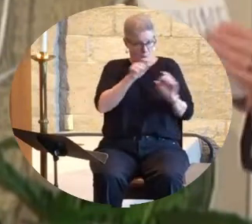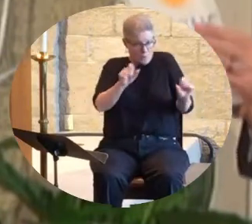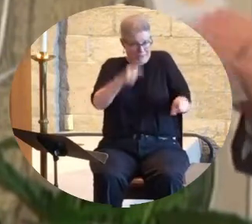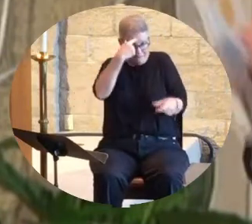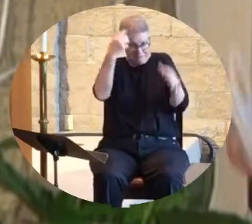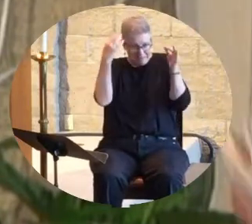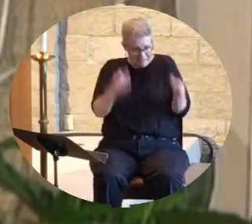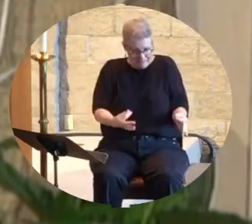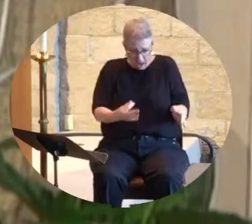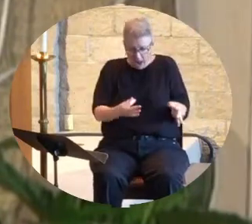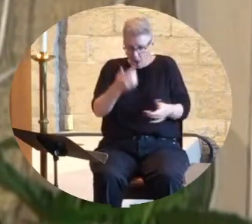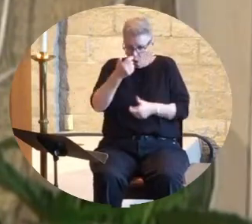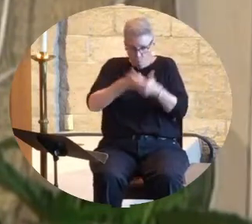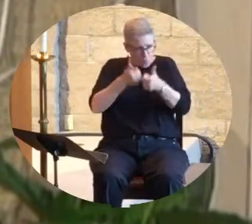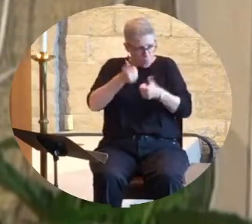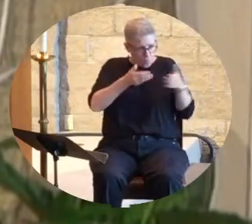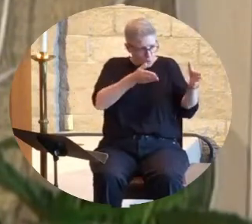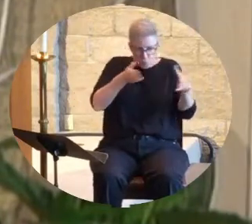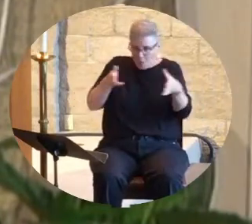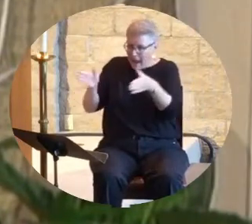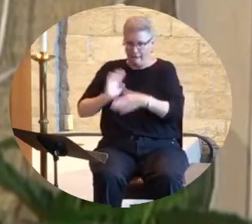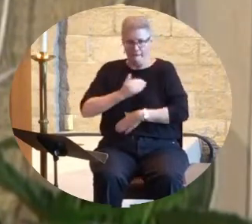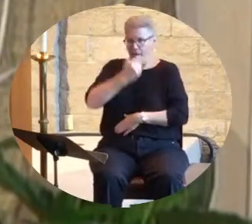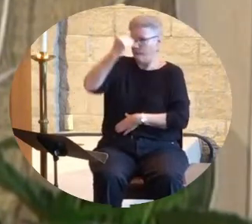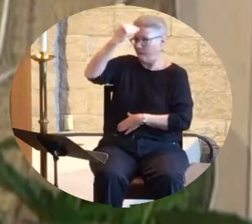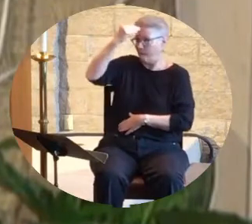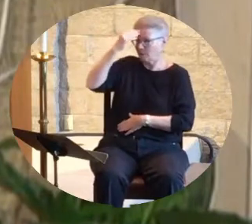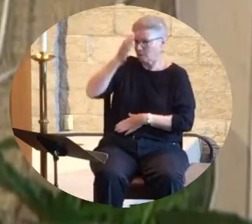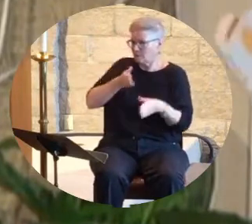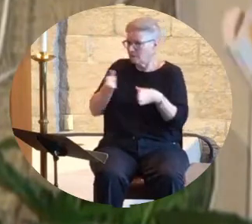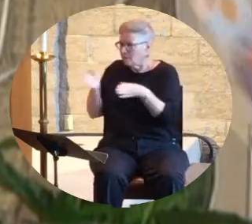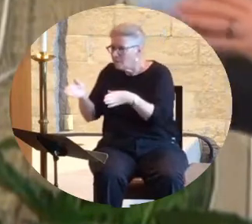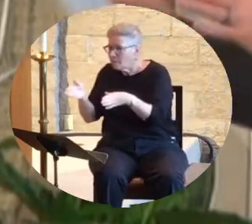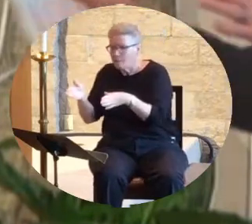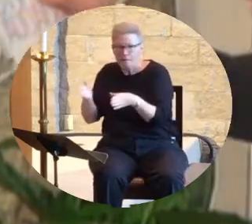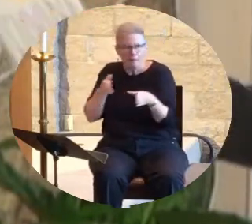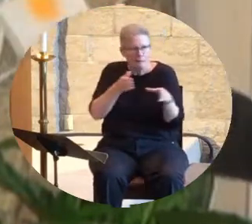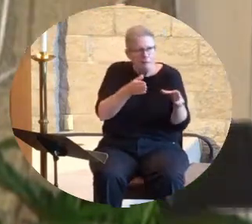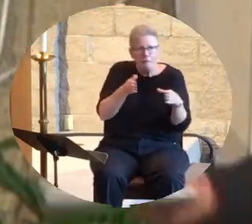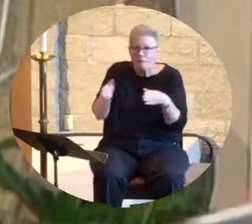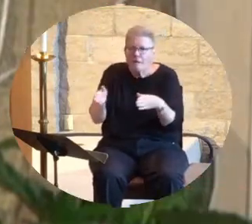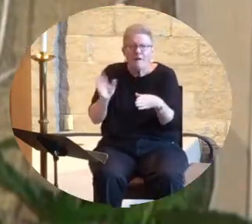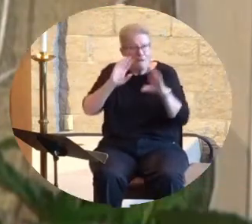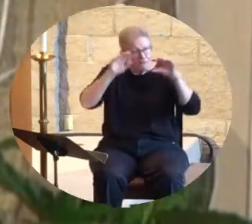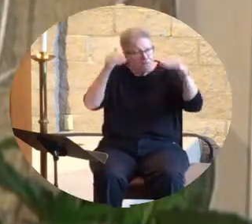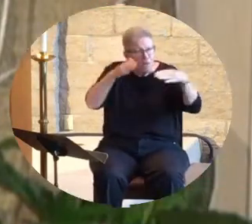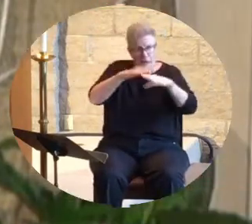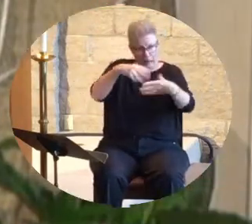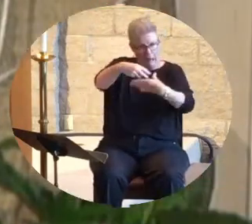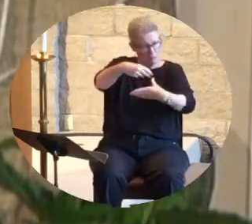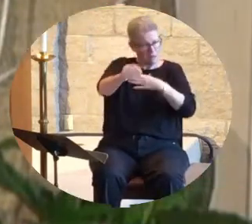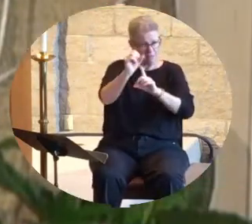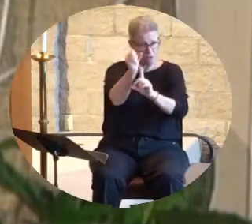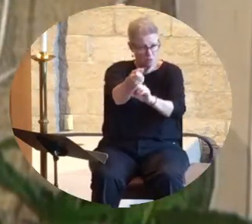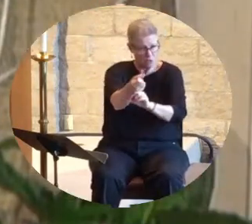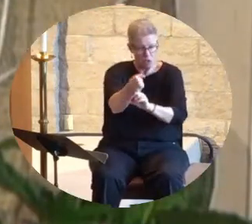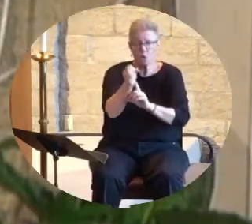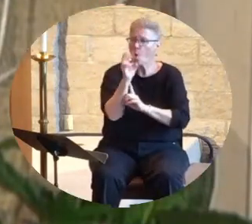pivot our consciousness. Are we going to pivot it to the outer conditions? Are we going to pivot this